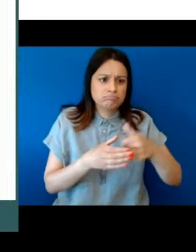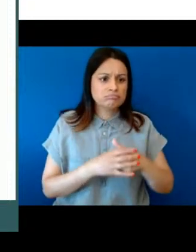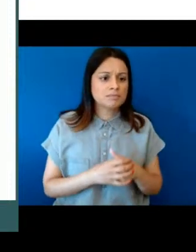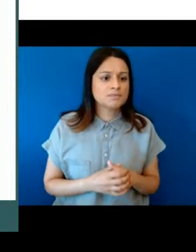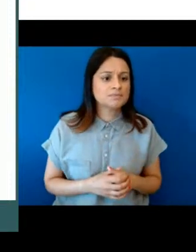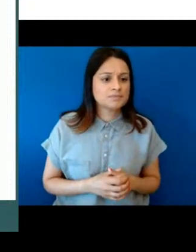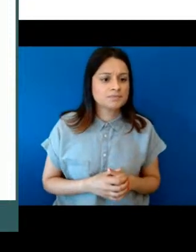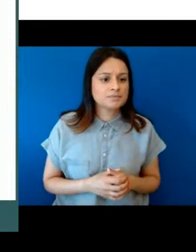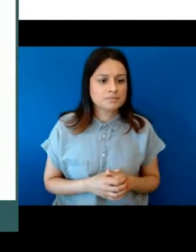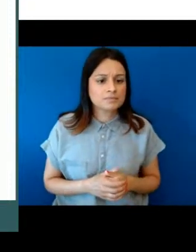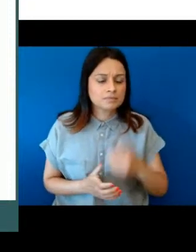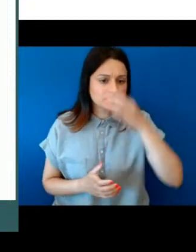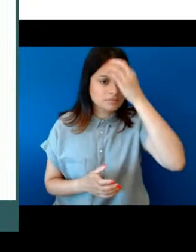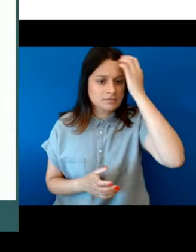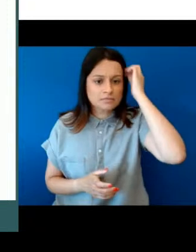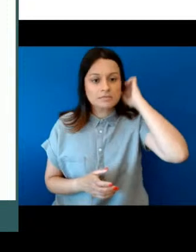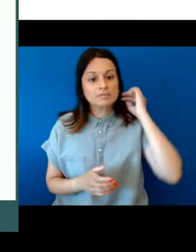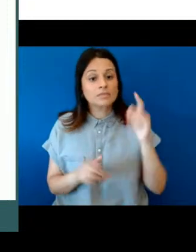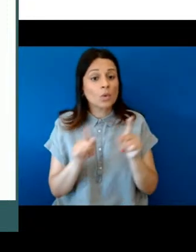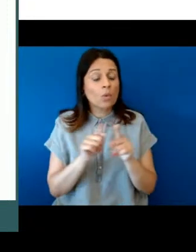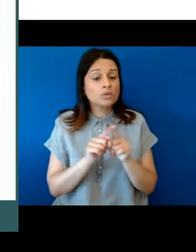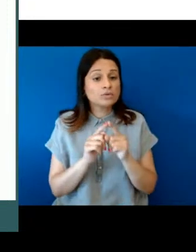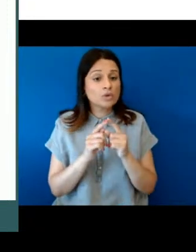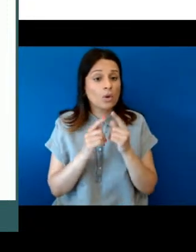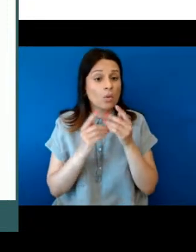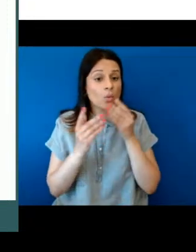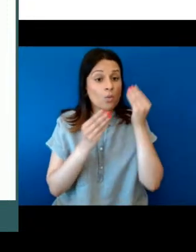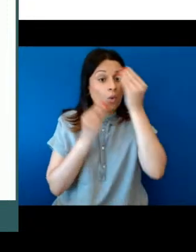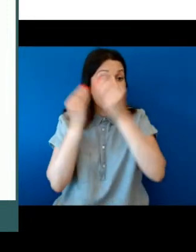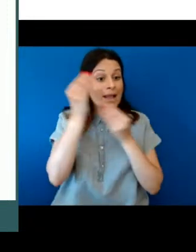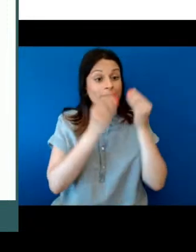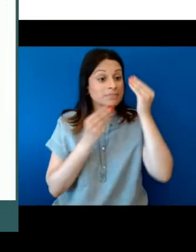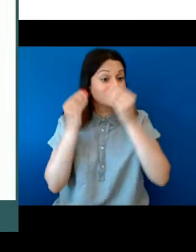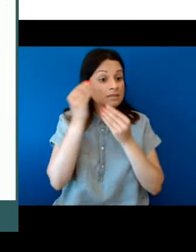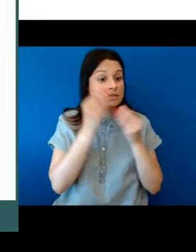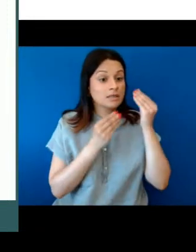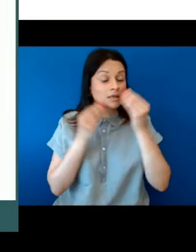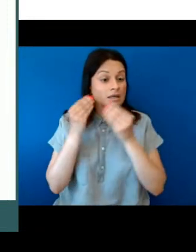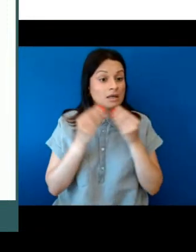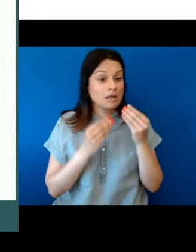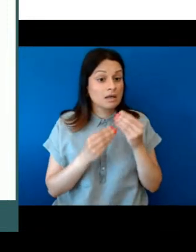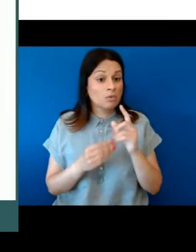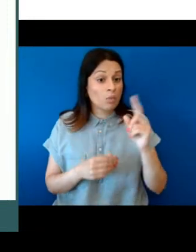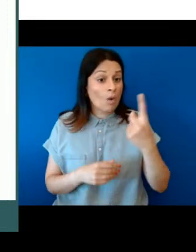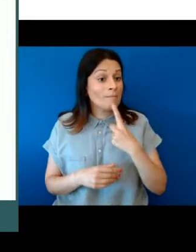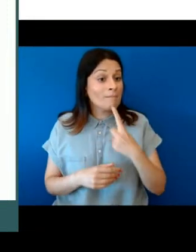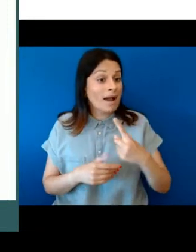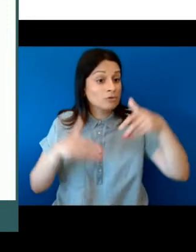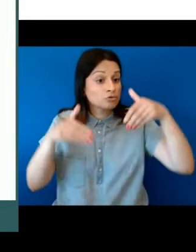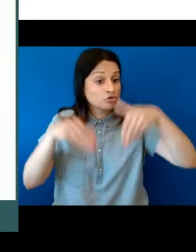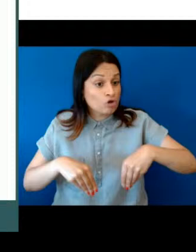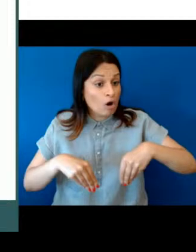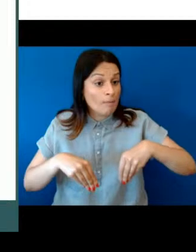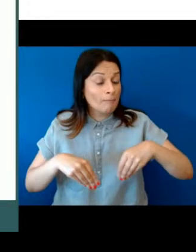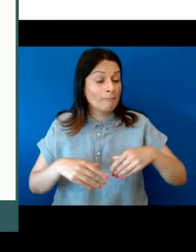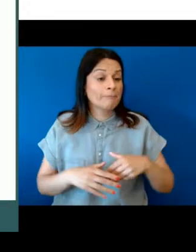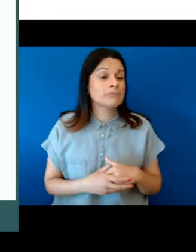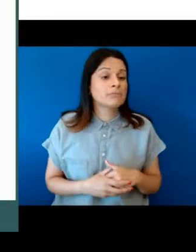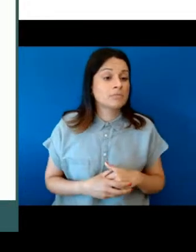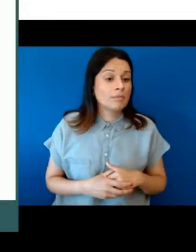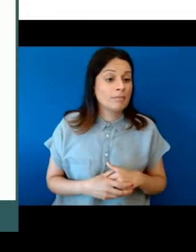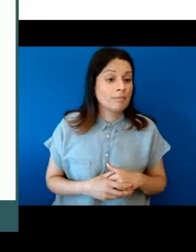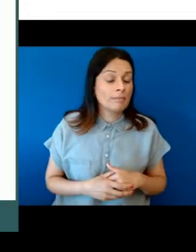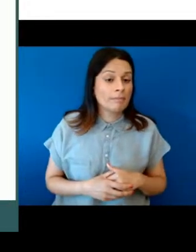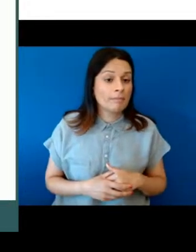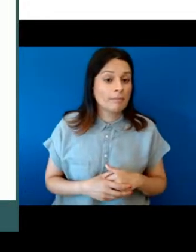the facial wipes, which are now available in the pound shops and cheaper chemists. And they're around